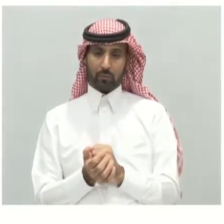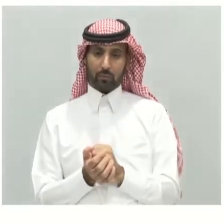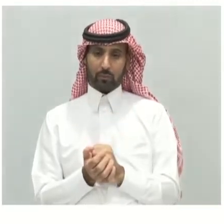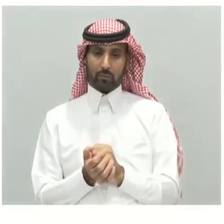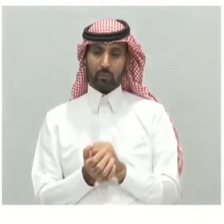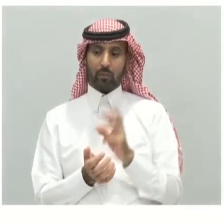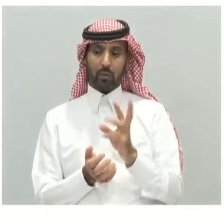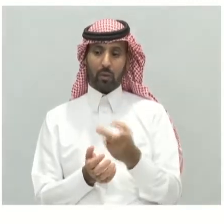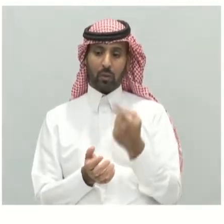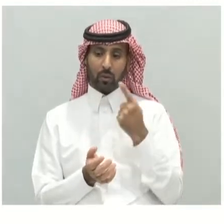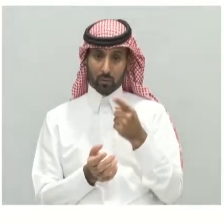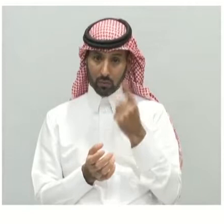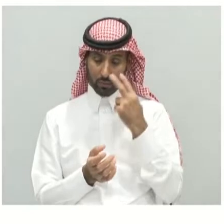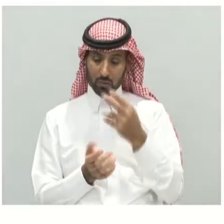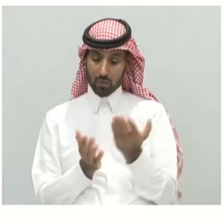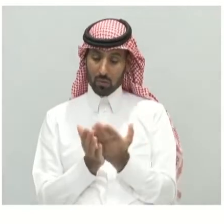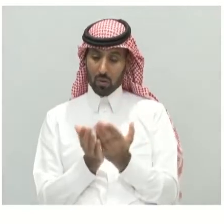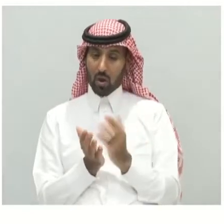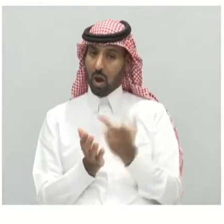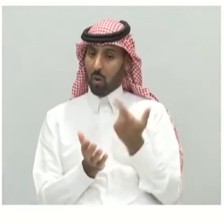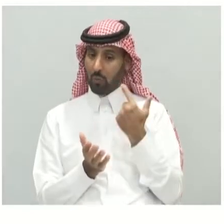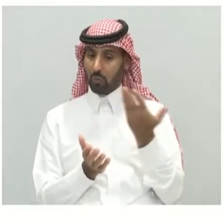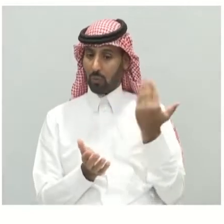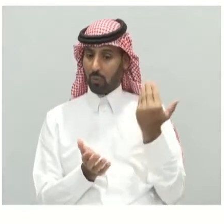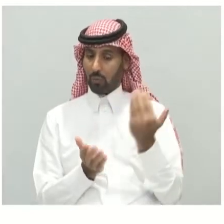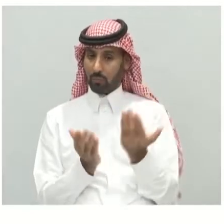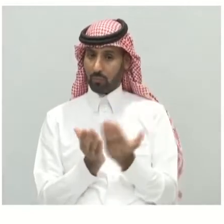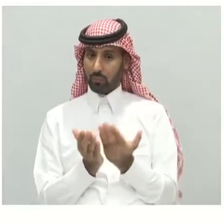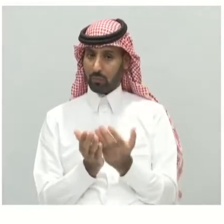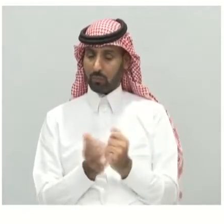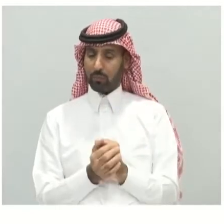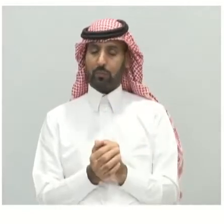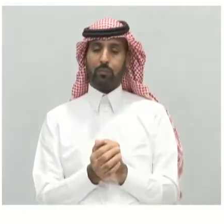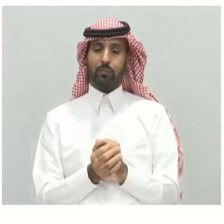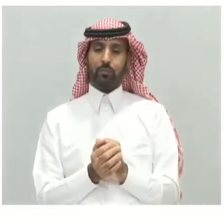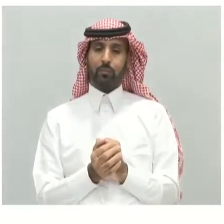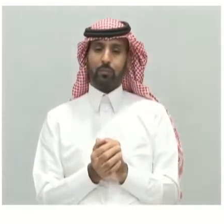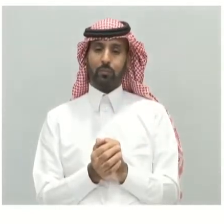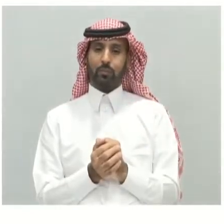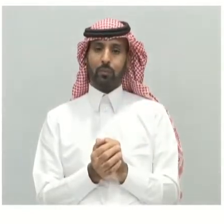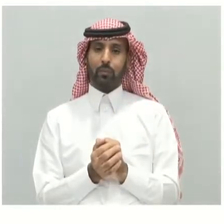How did you study? This is another example, okay?